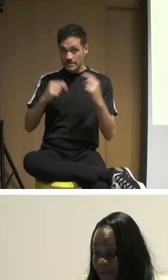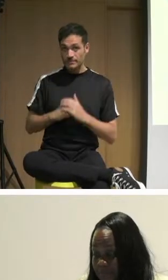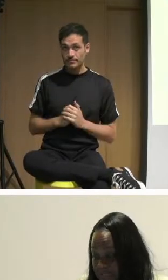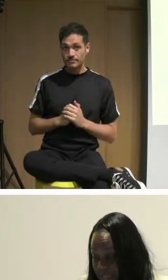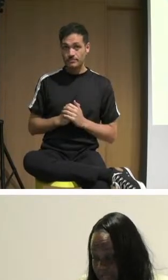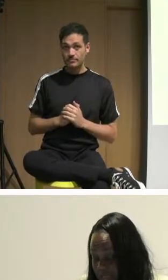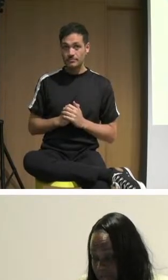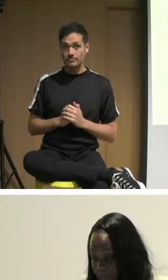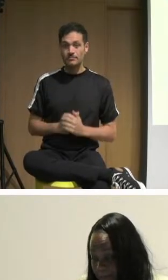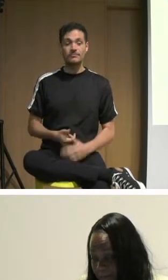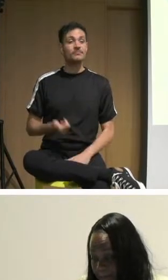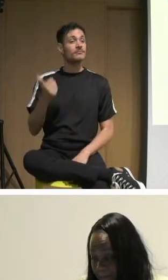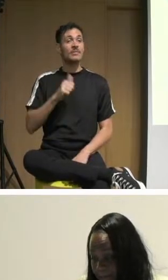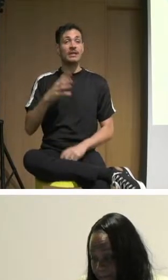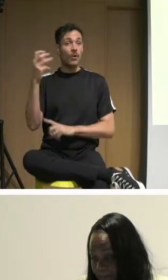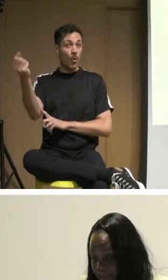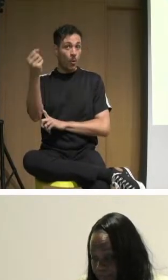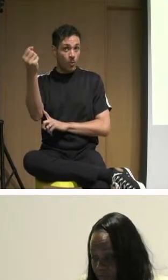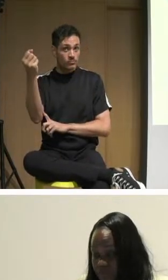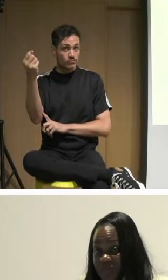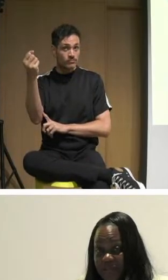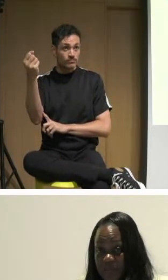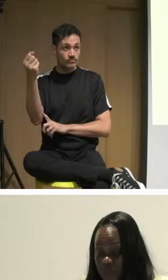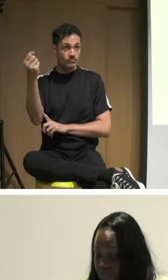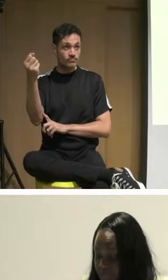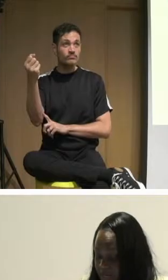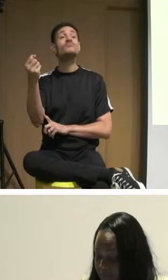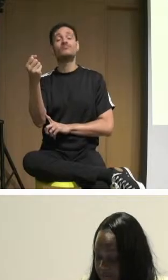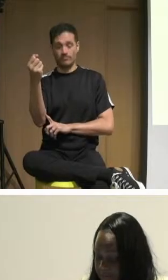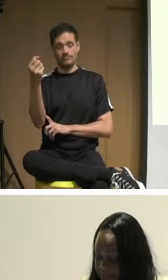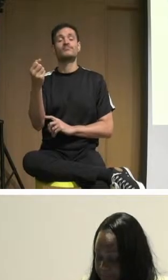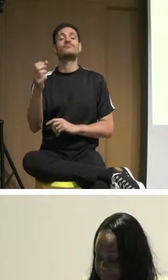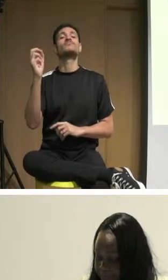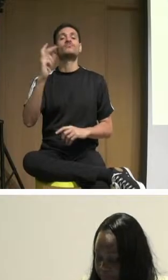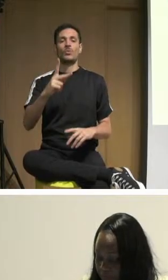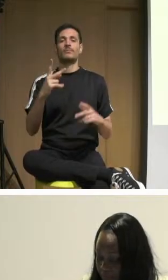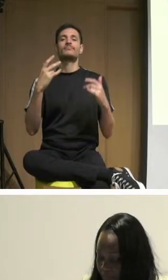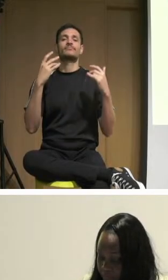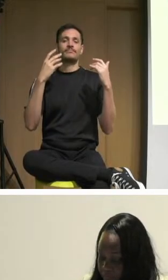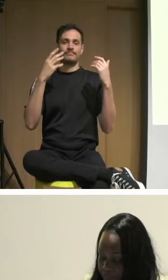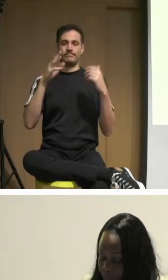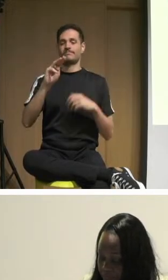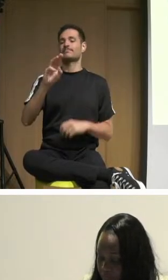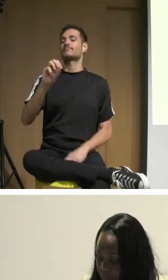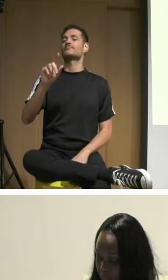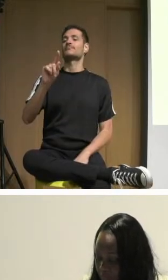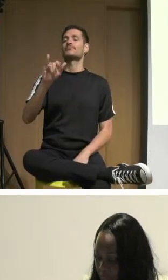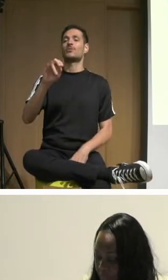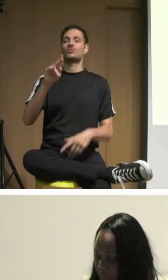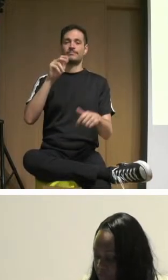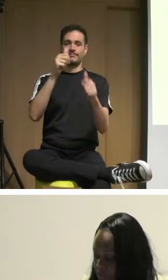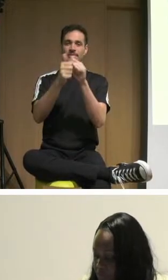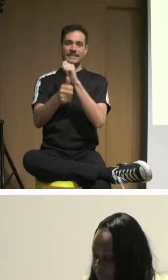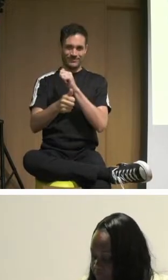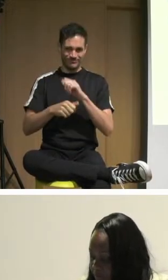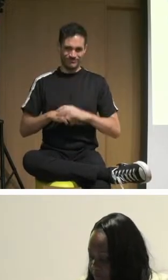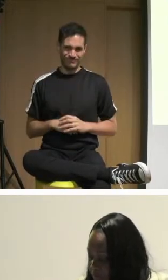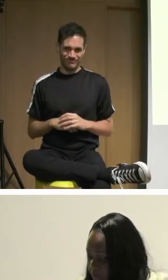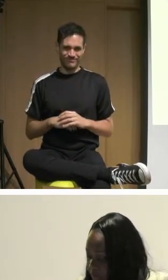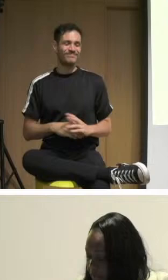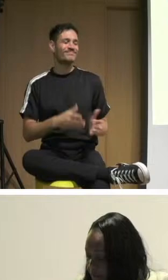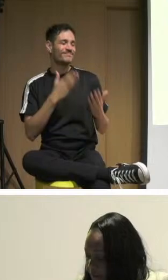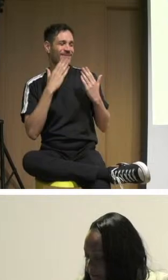Any abstaining? With that, the motion carries. Thank you. Thank you.